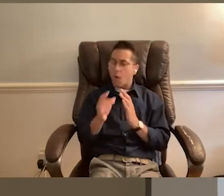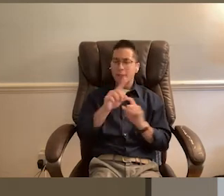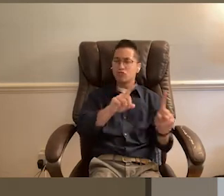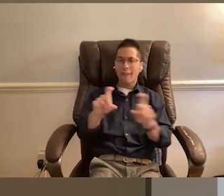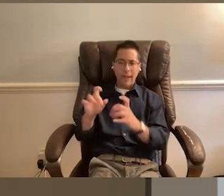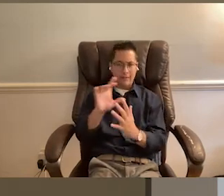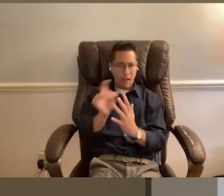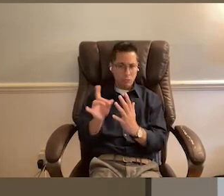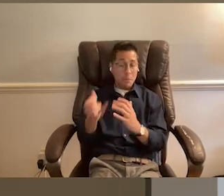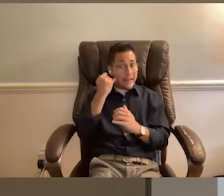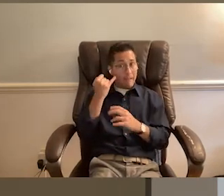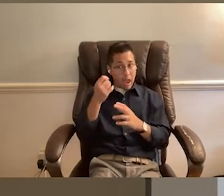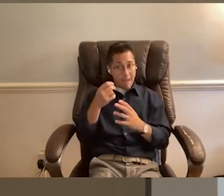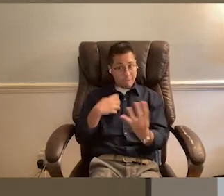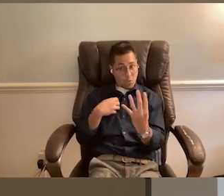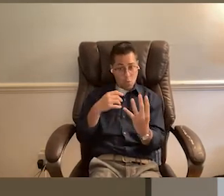professor said it was okay.